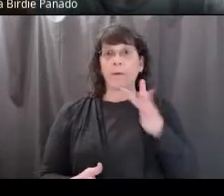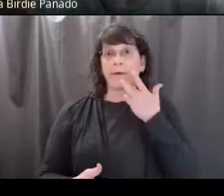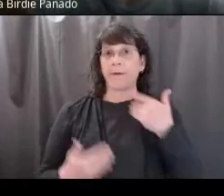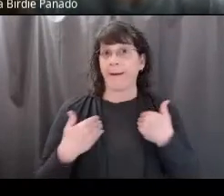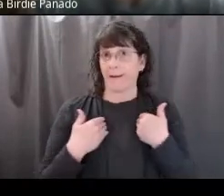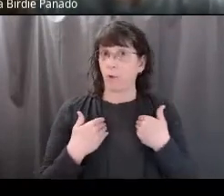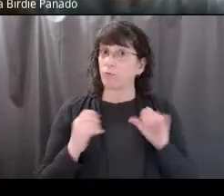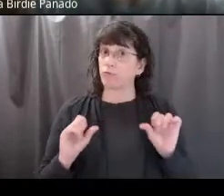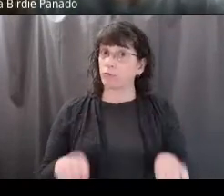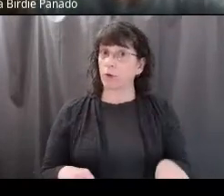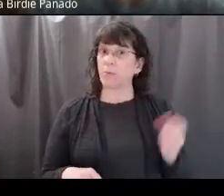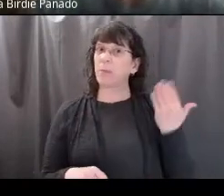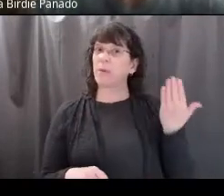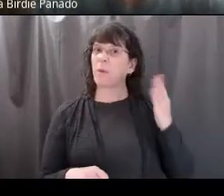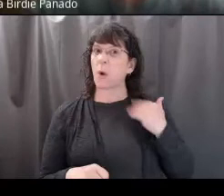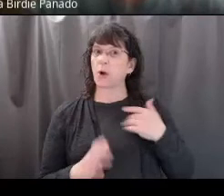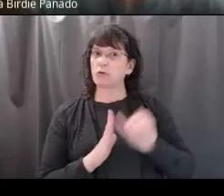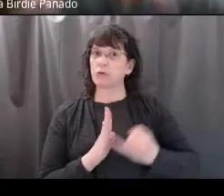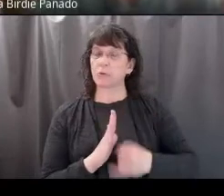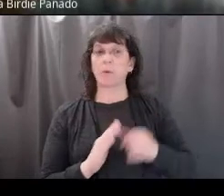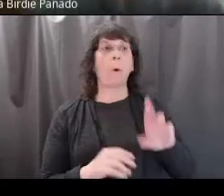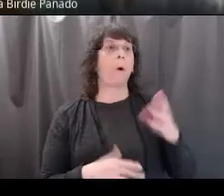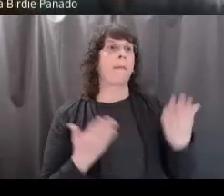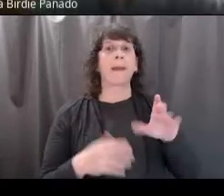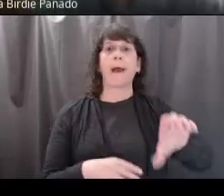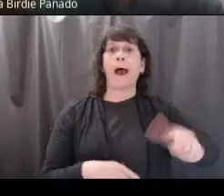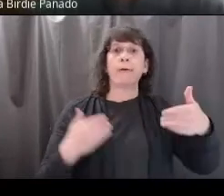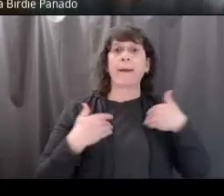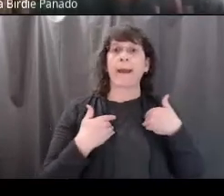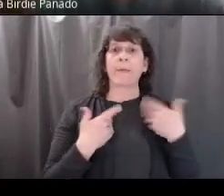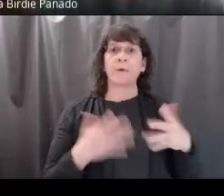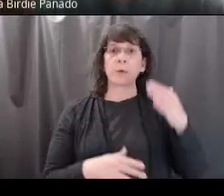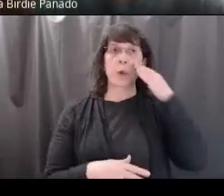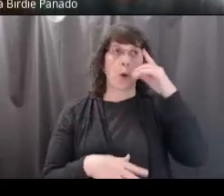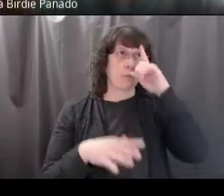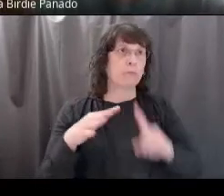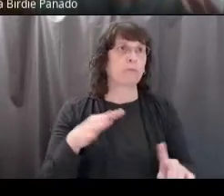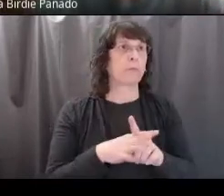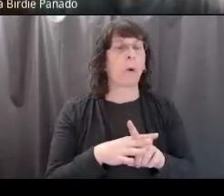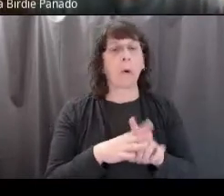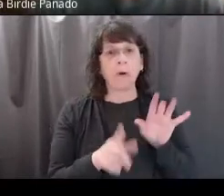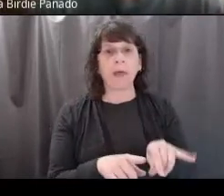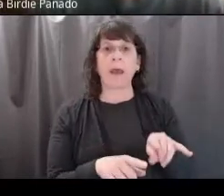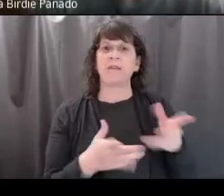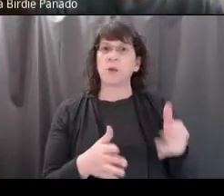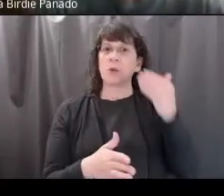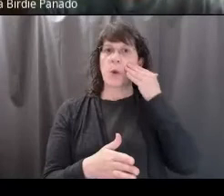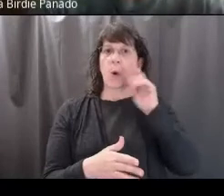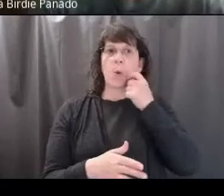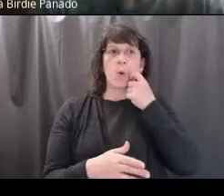animal that you previously drew, or it could be any other animal that comes to mind. Maybe you already know of a